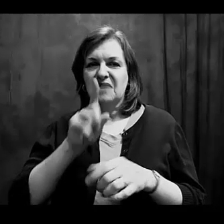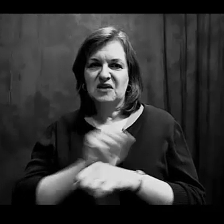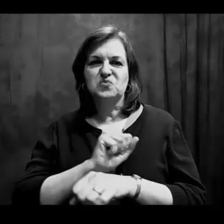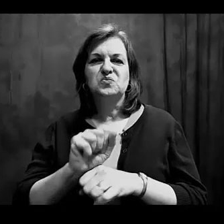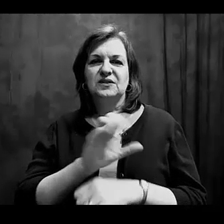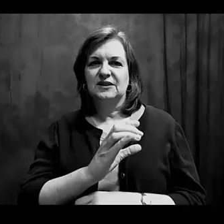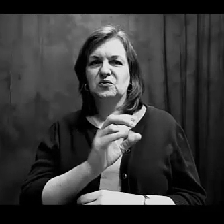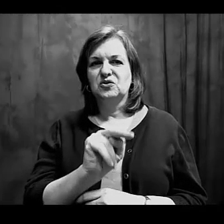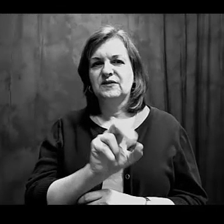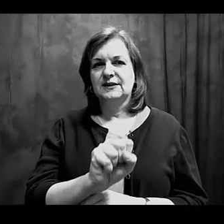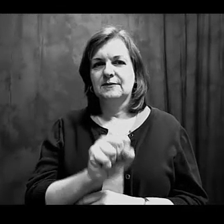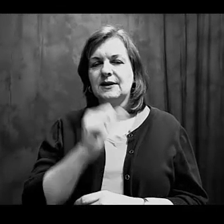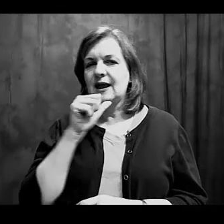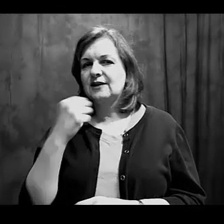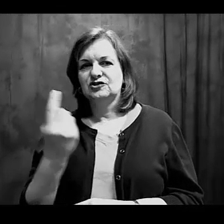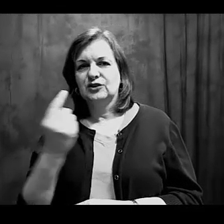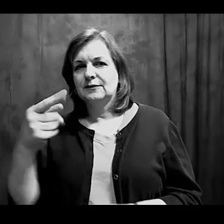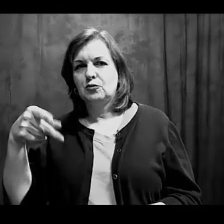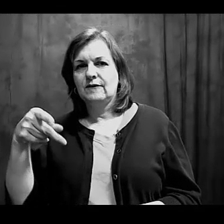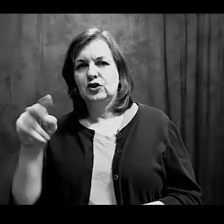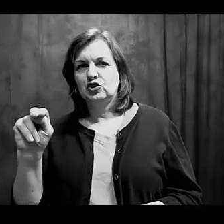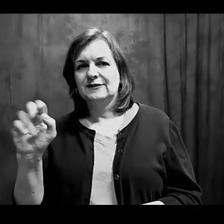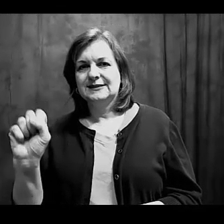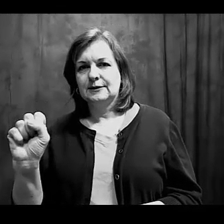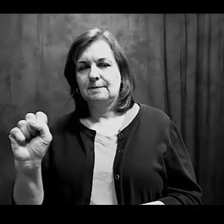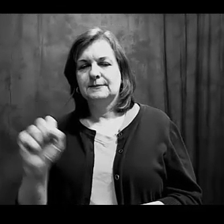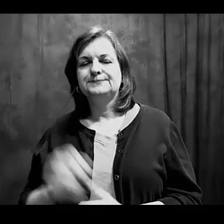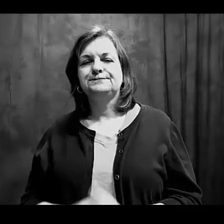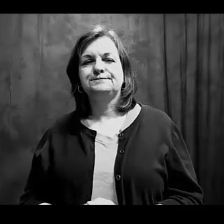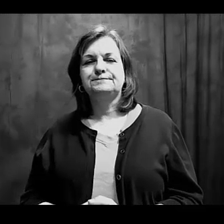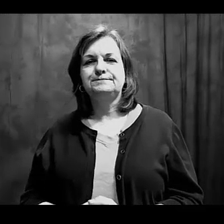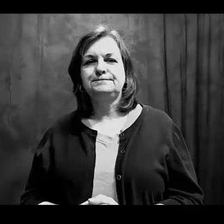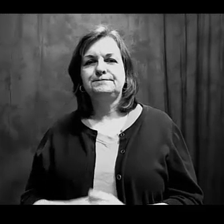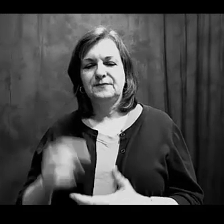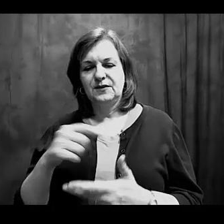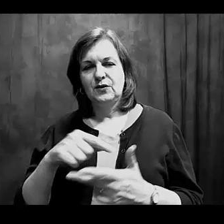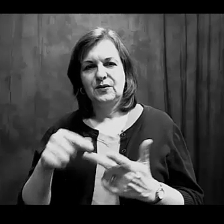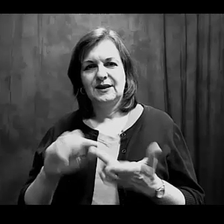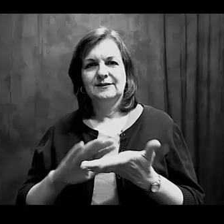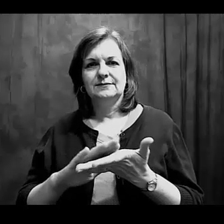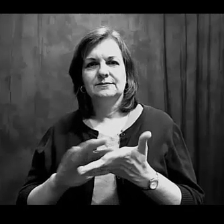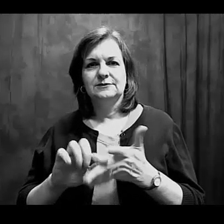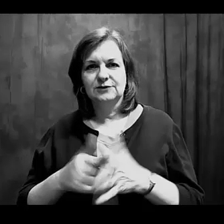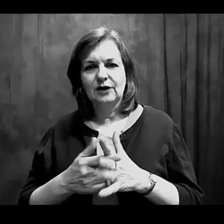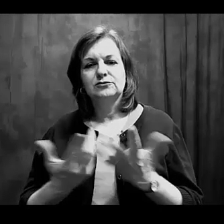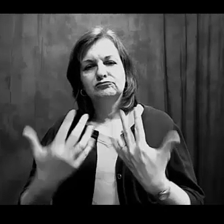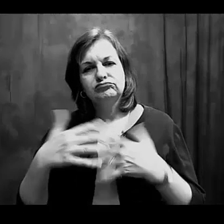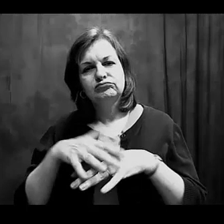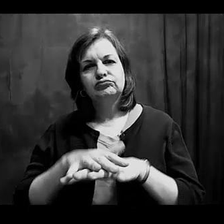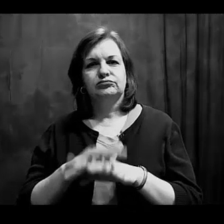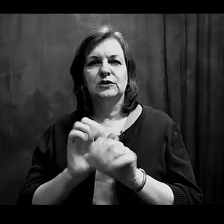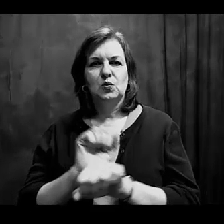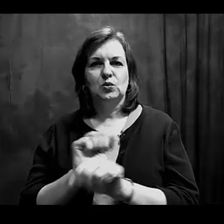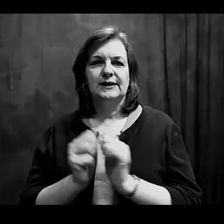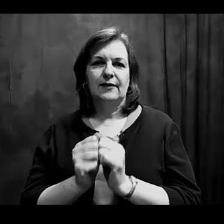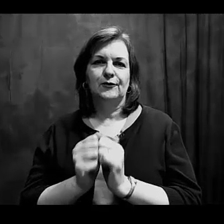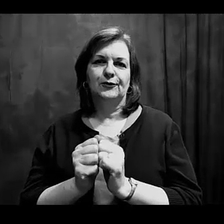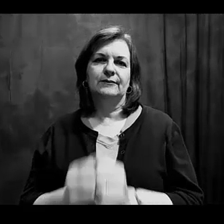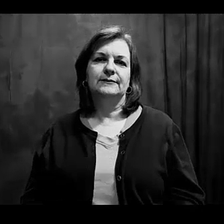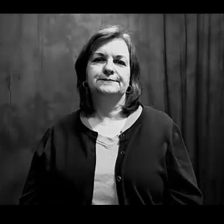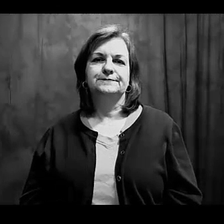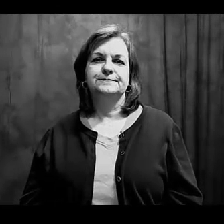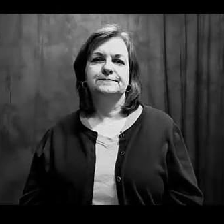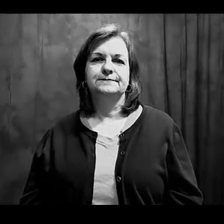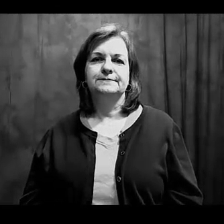versus just a peripheral nervous system in our organism. So all of these things start to work together.